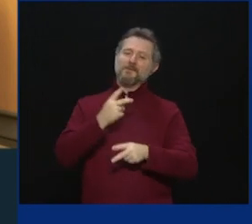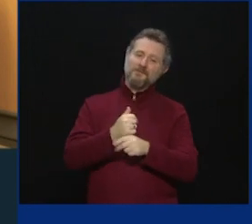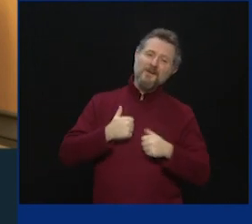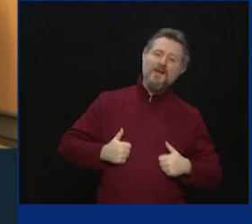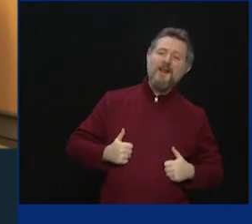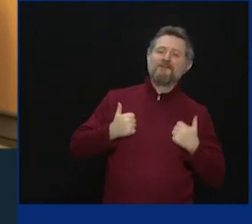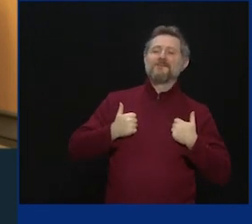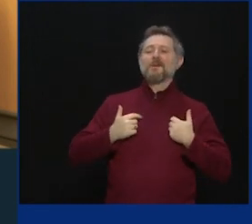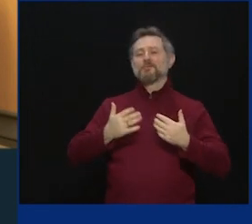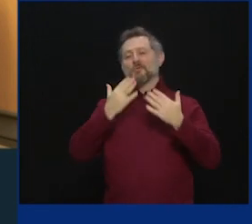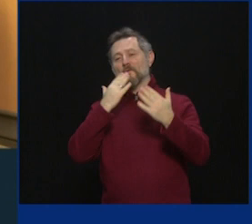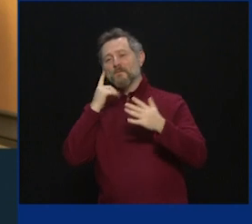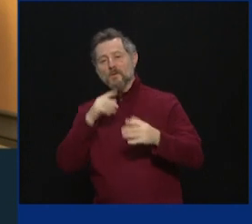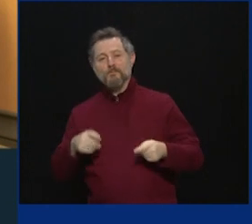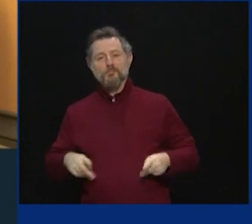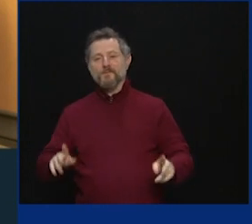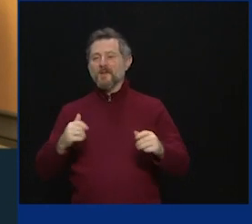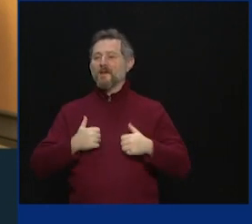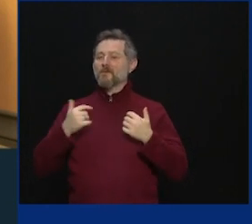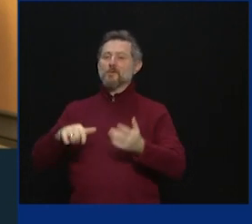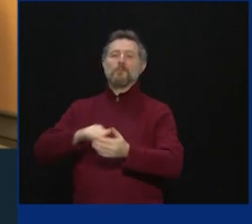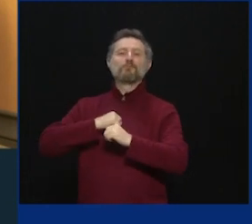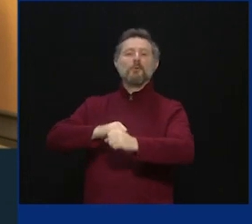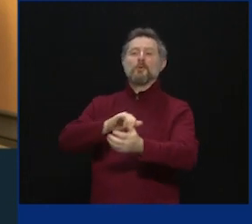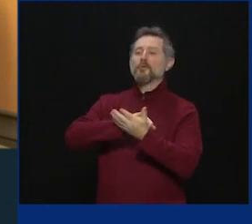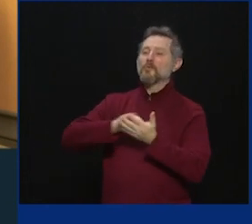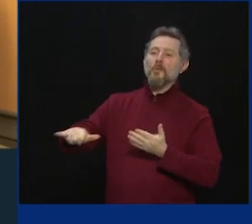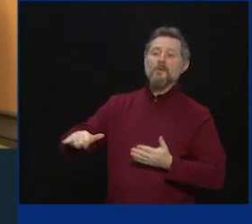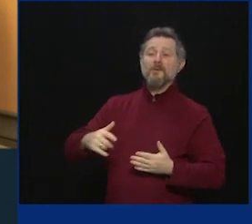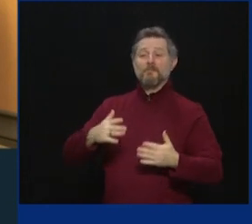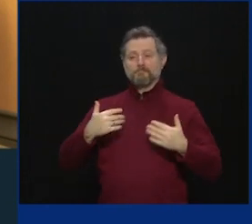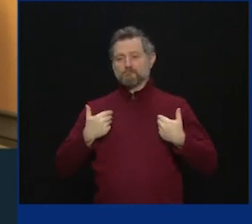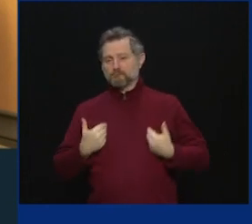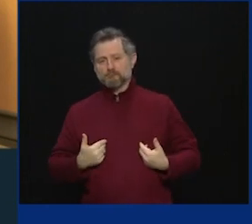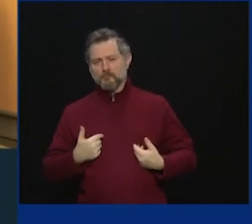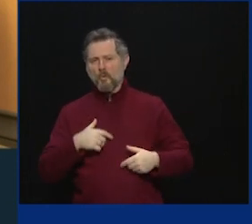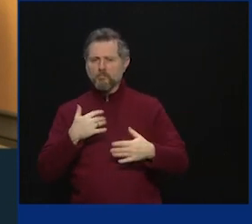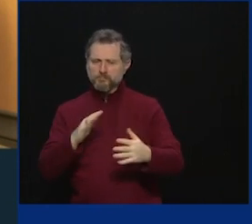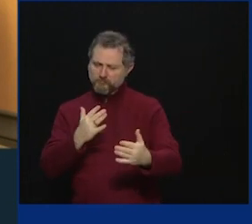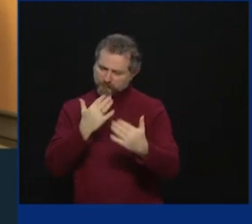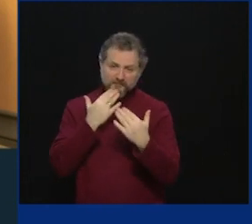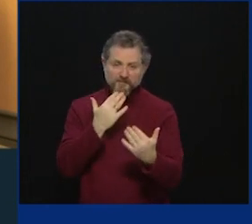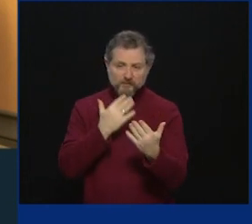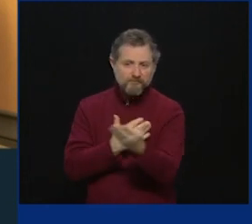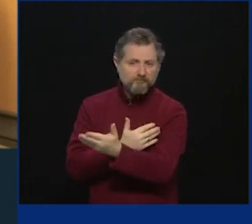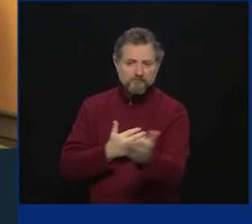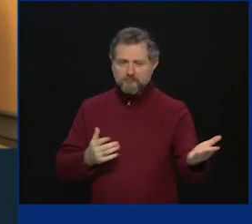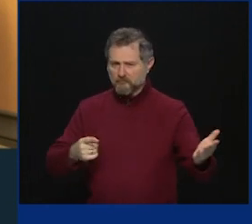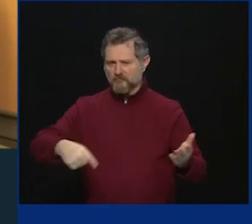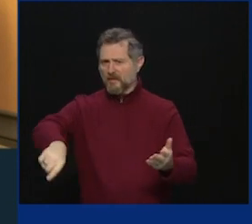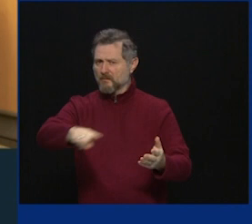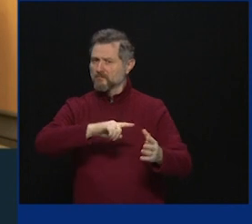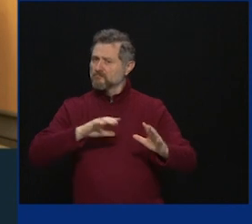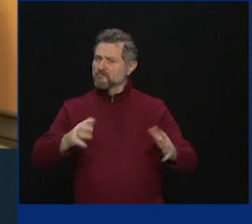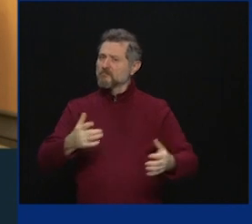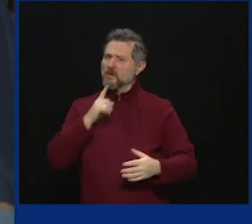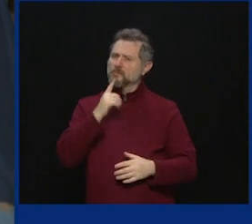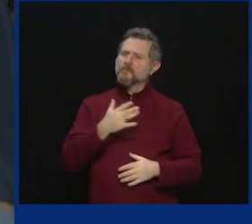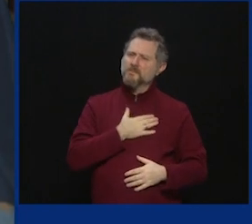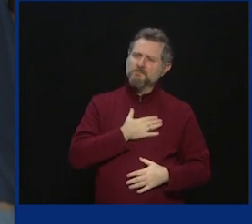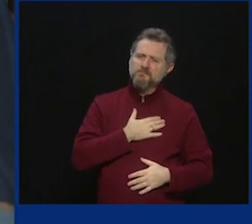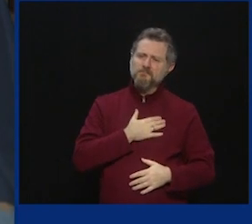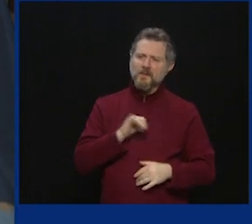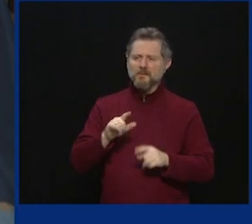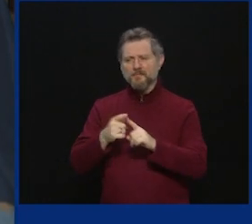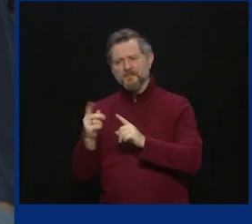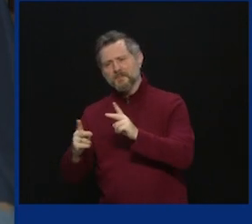to live in the great state of New York. I personally am grateful. I know many of you are, but please extend that to others who may